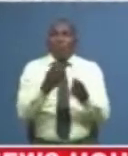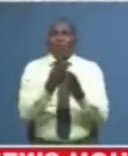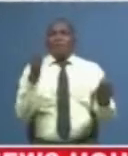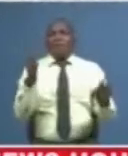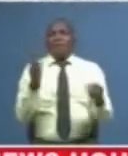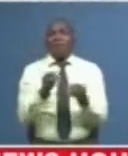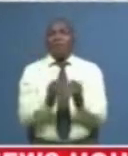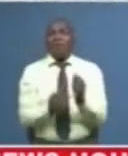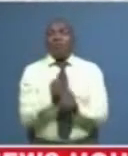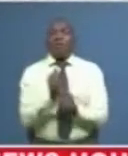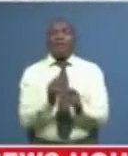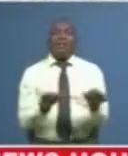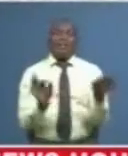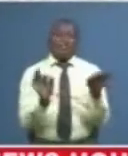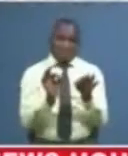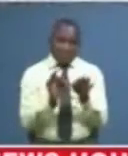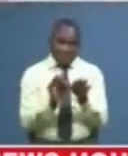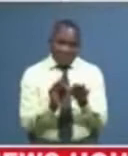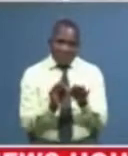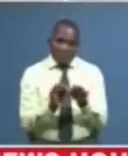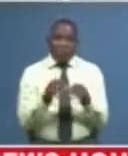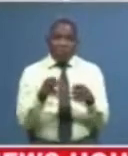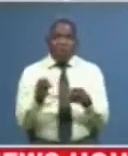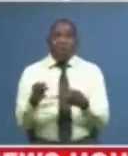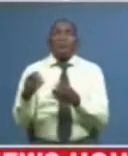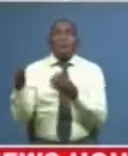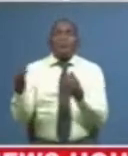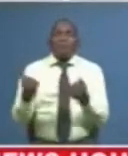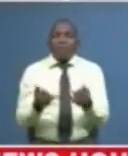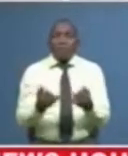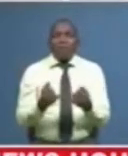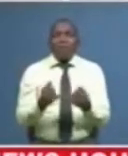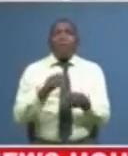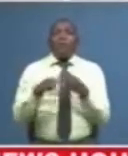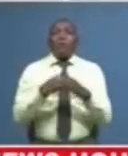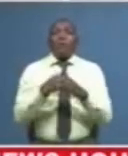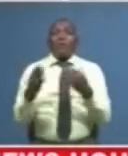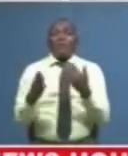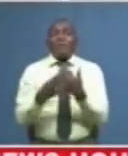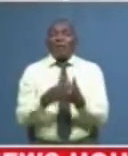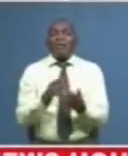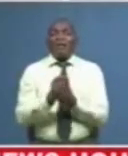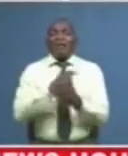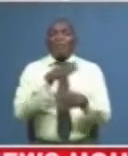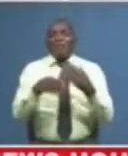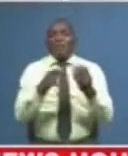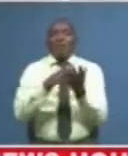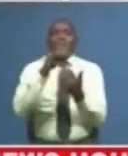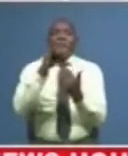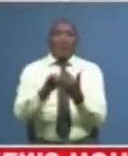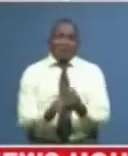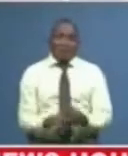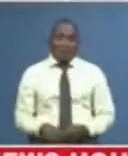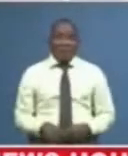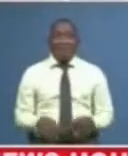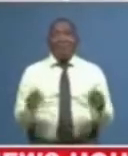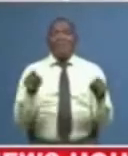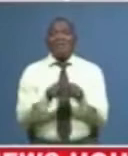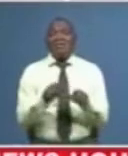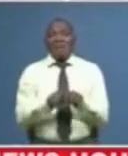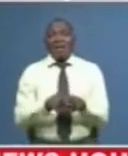Most importantly, we request the government to impose an across-the-board ban on certain finished imported products, like our dear